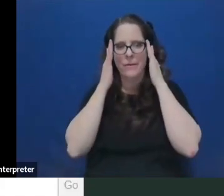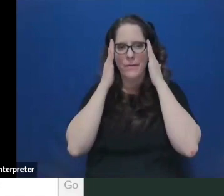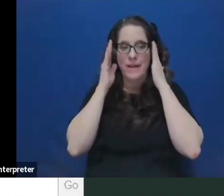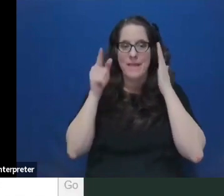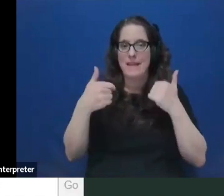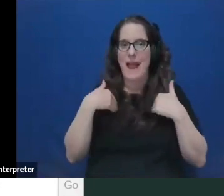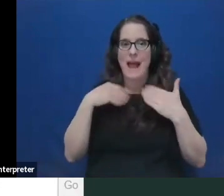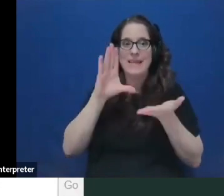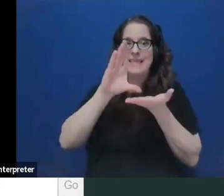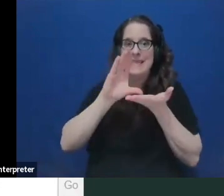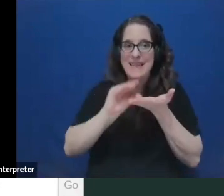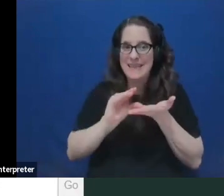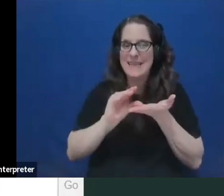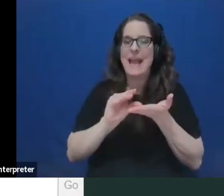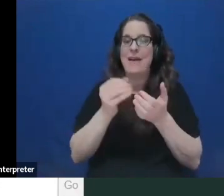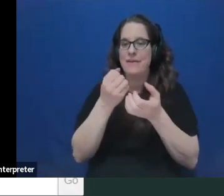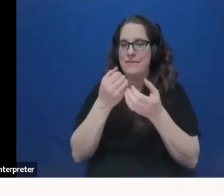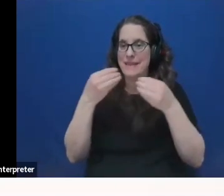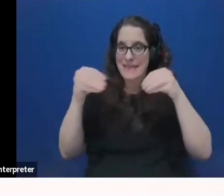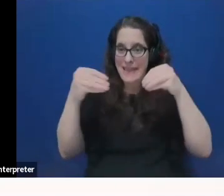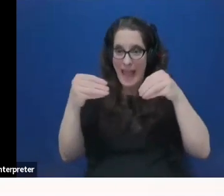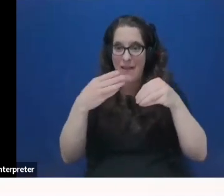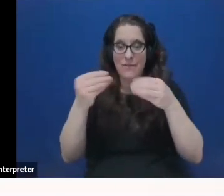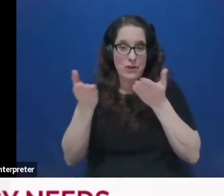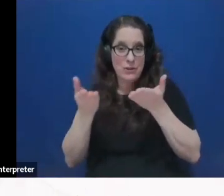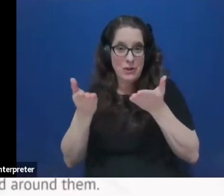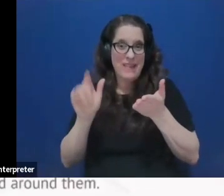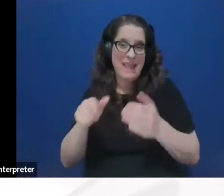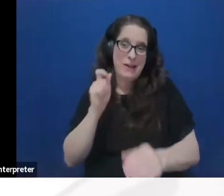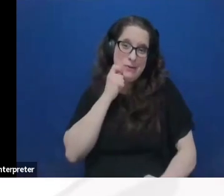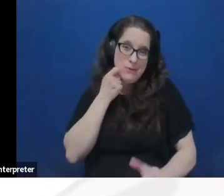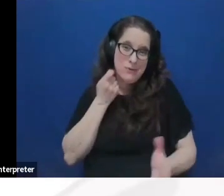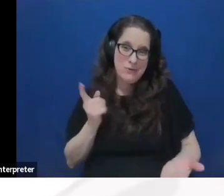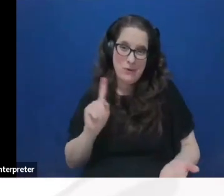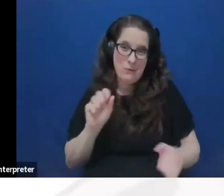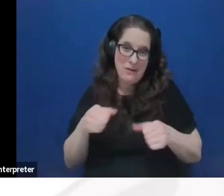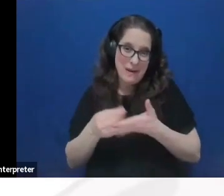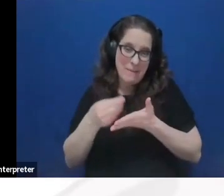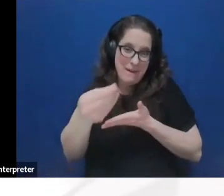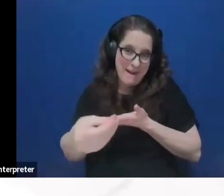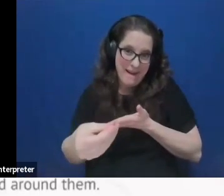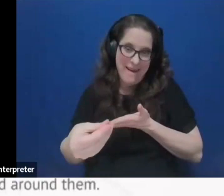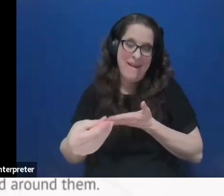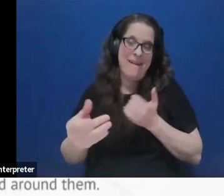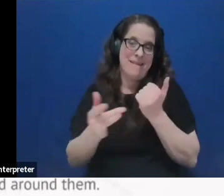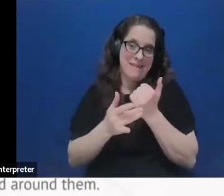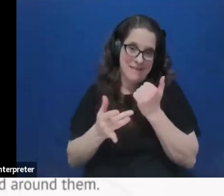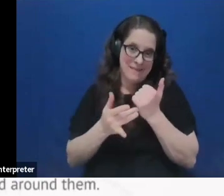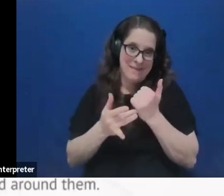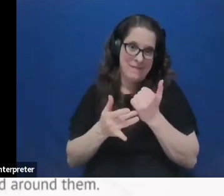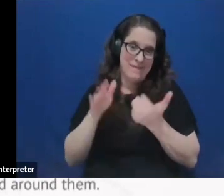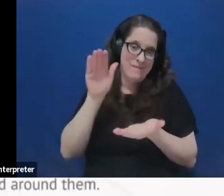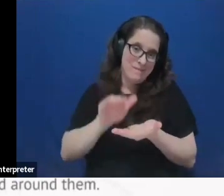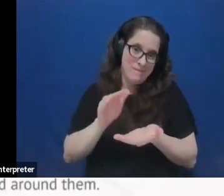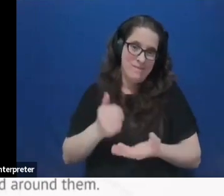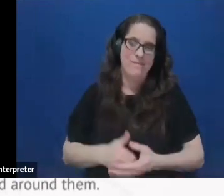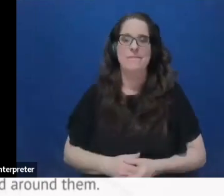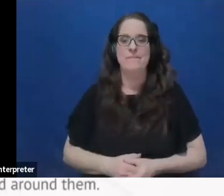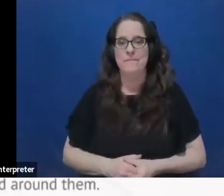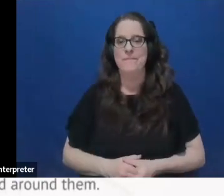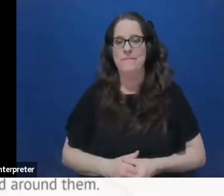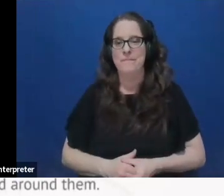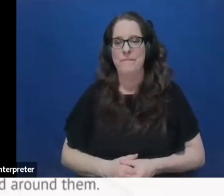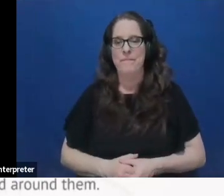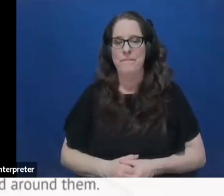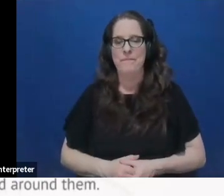cool. Where can you, that's kind of cool. Where can you find this for less,